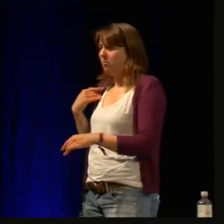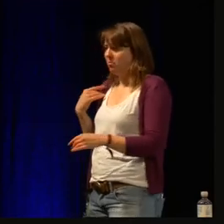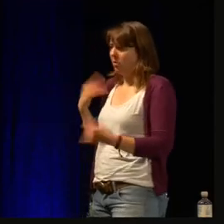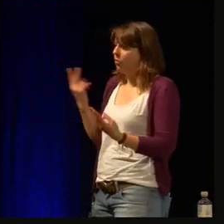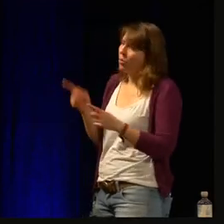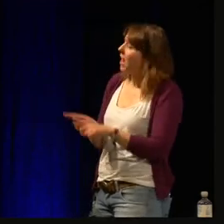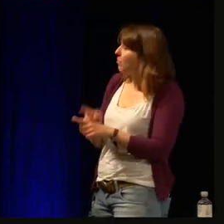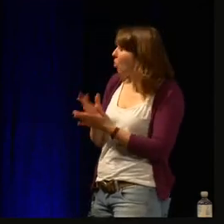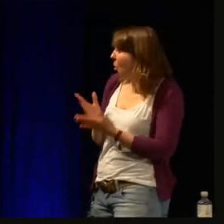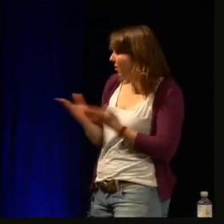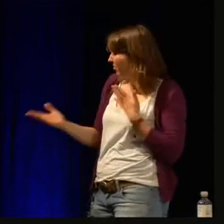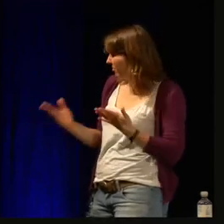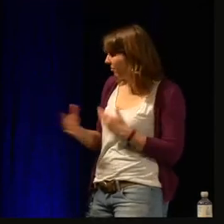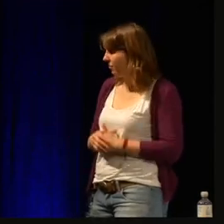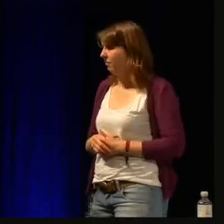shown that you are actually